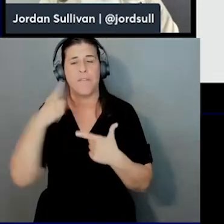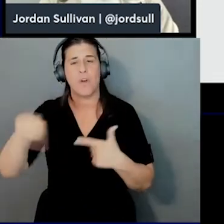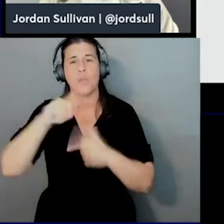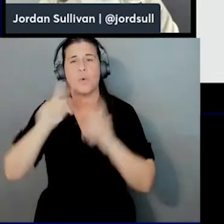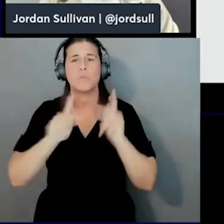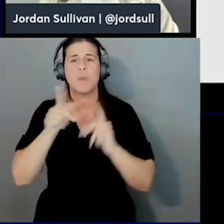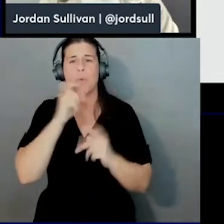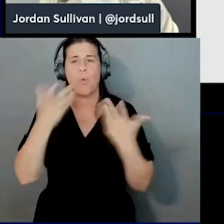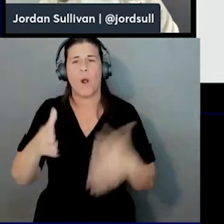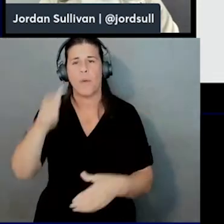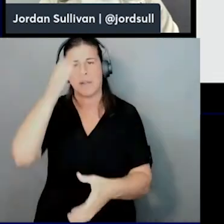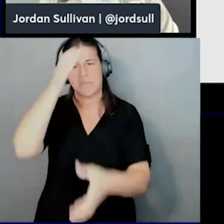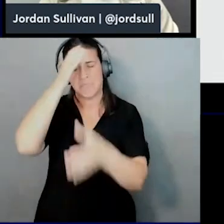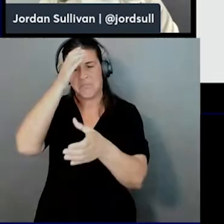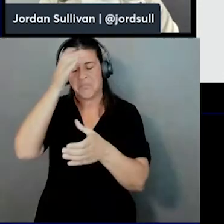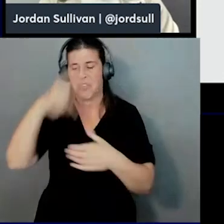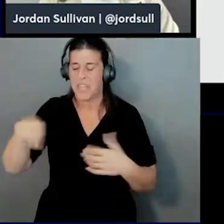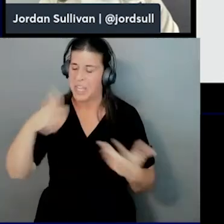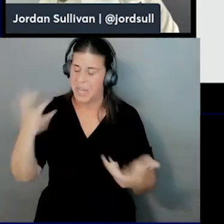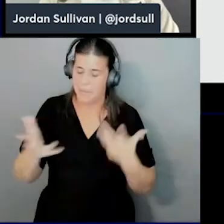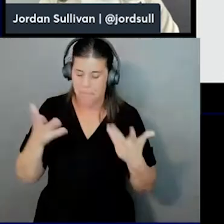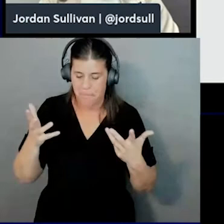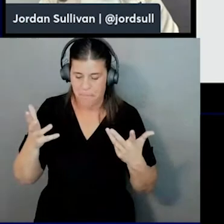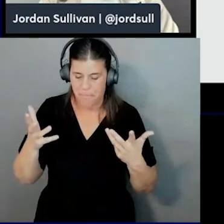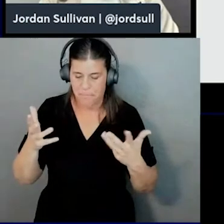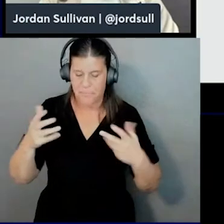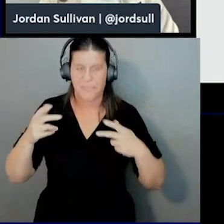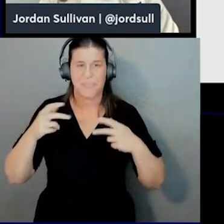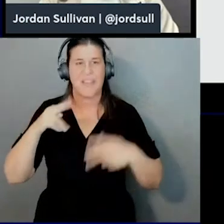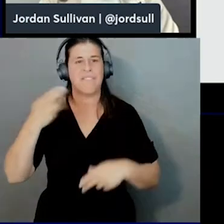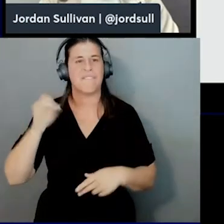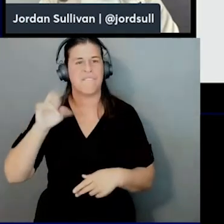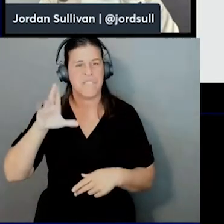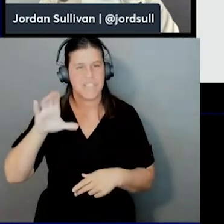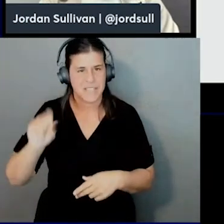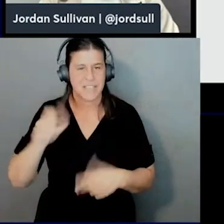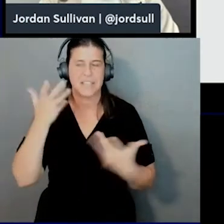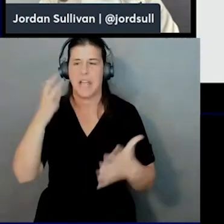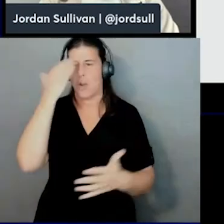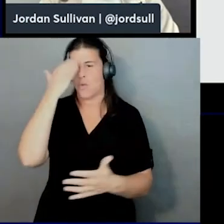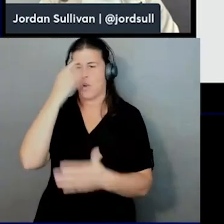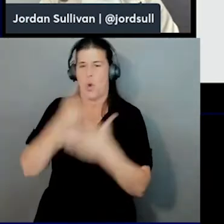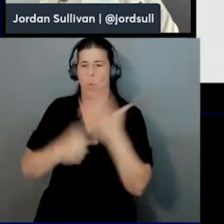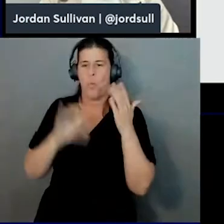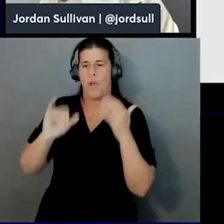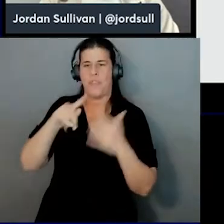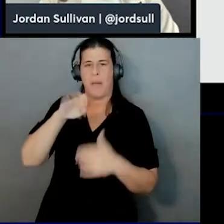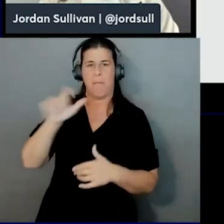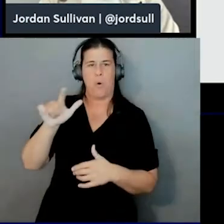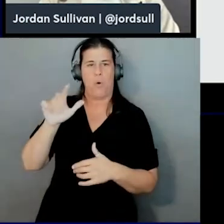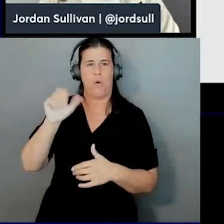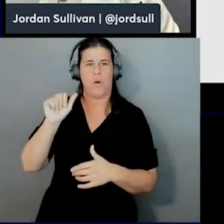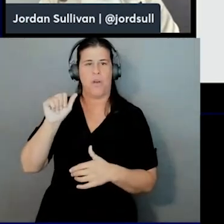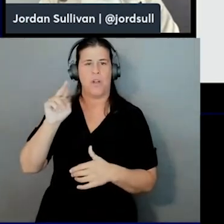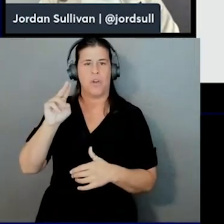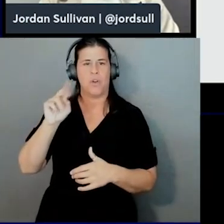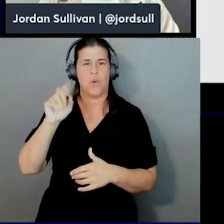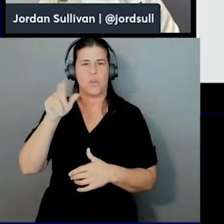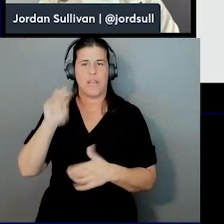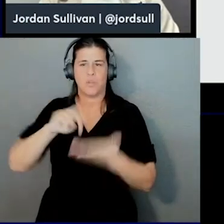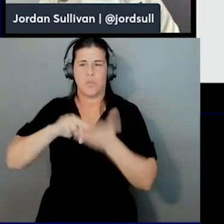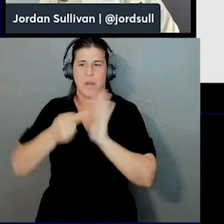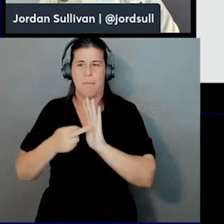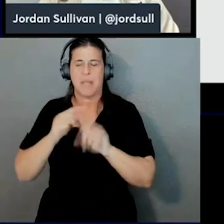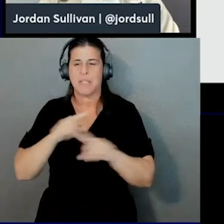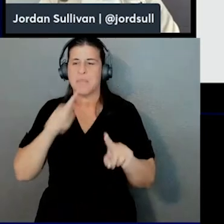know the physics, probably know what the poly notation means. So this we